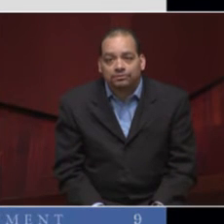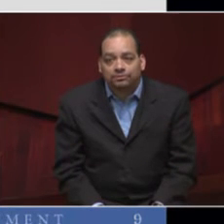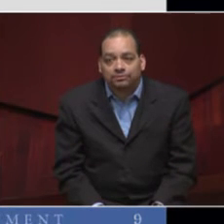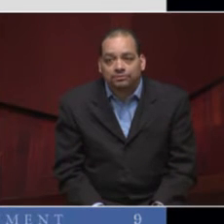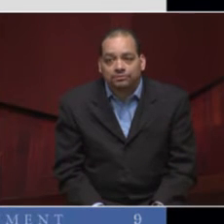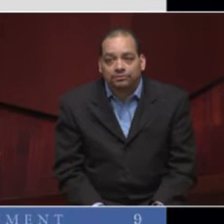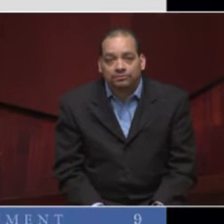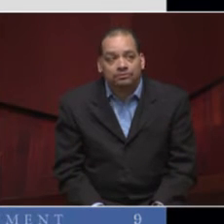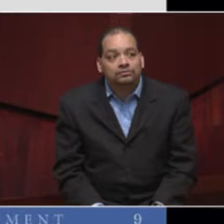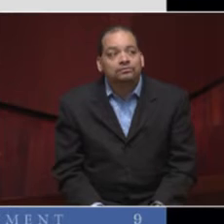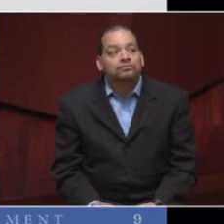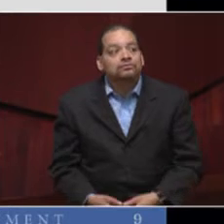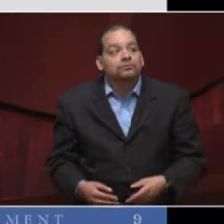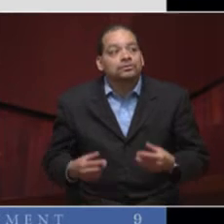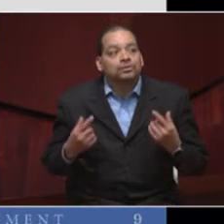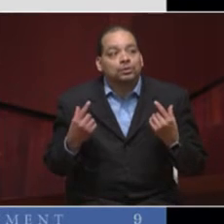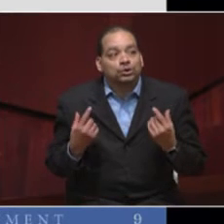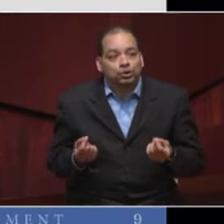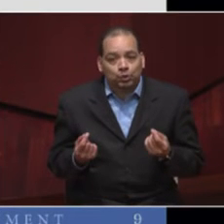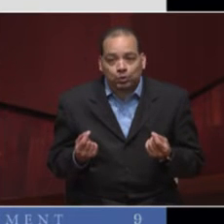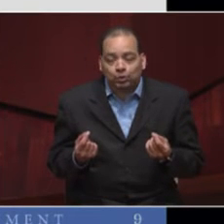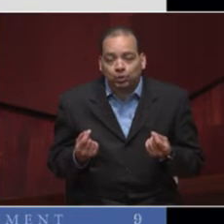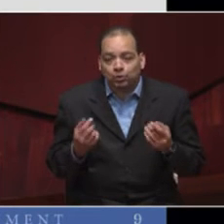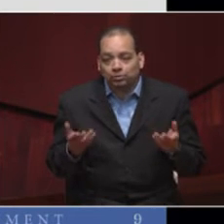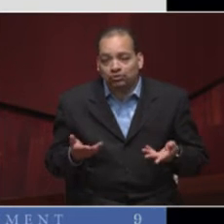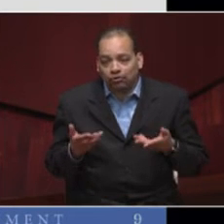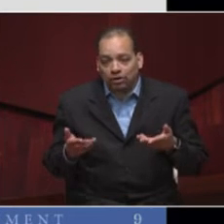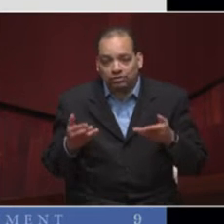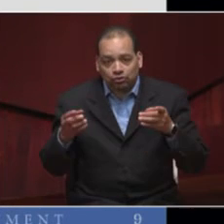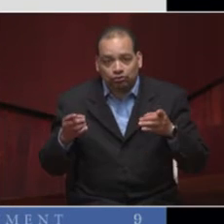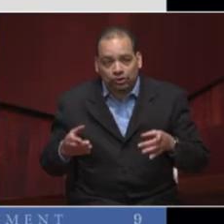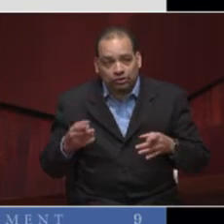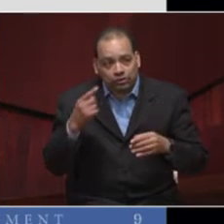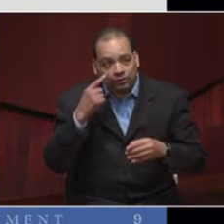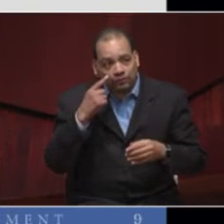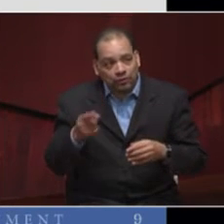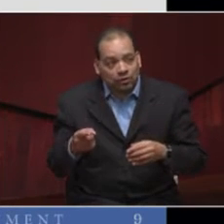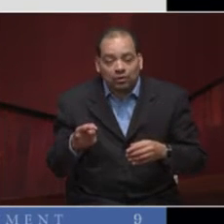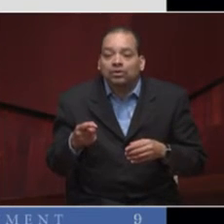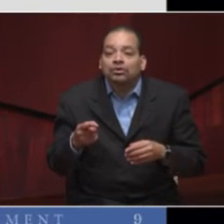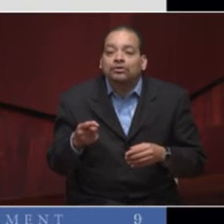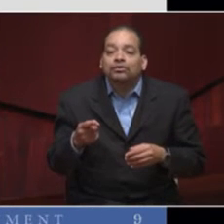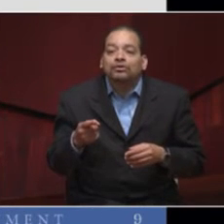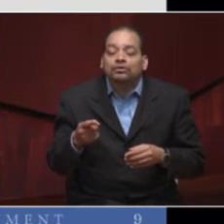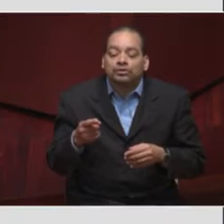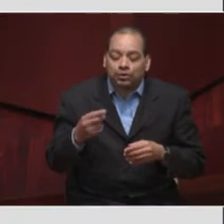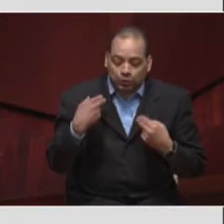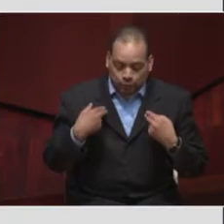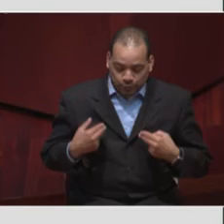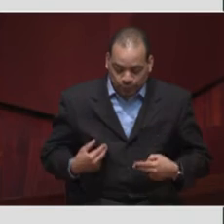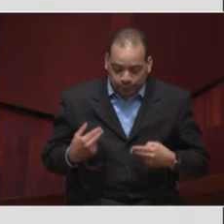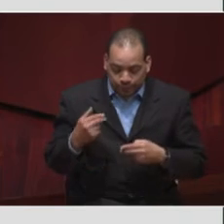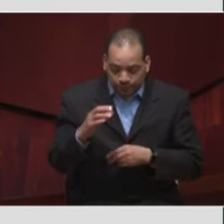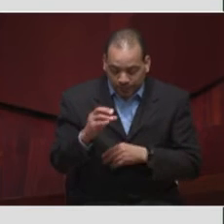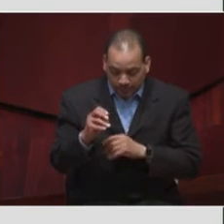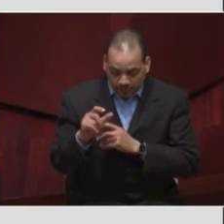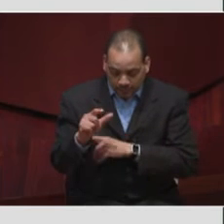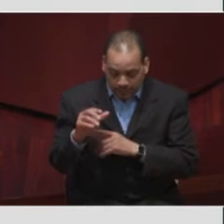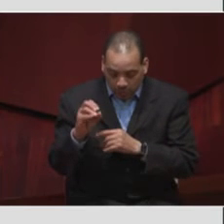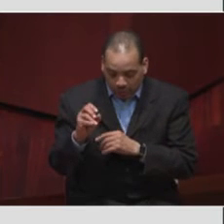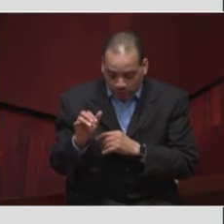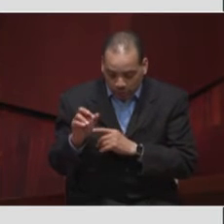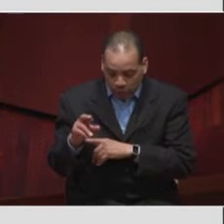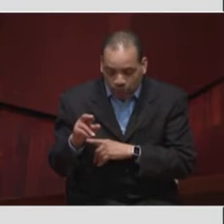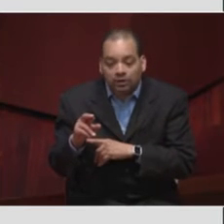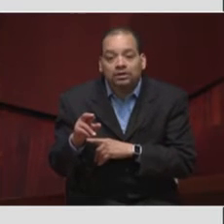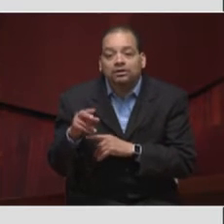What does it do? It provides direction to our Chief Human Capital Officers as they are making these decisions on